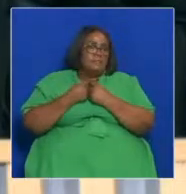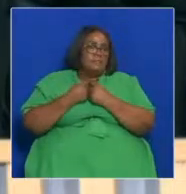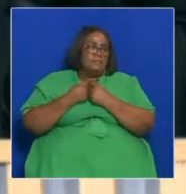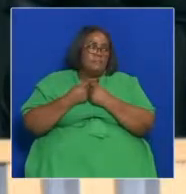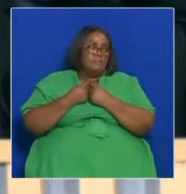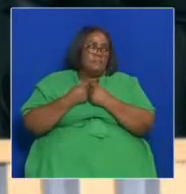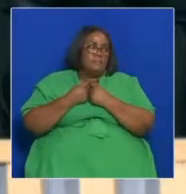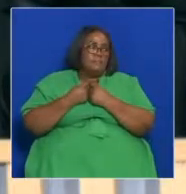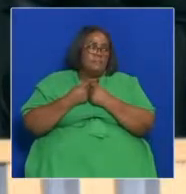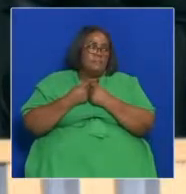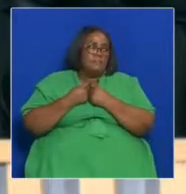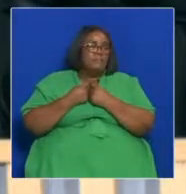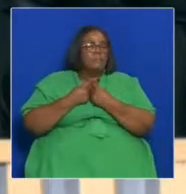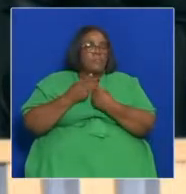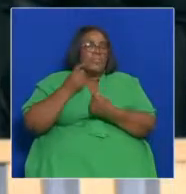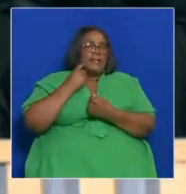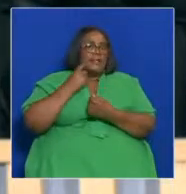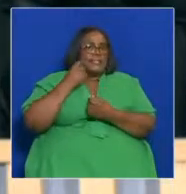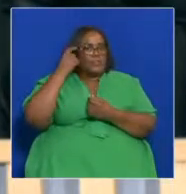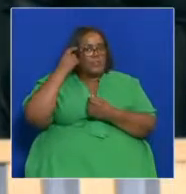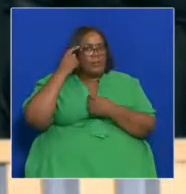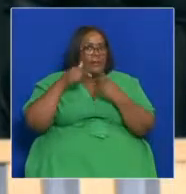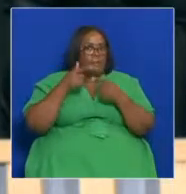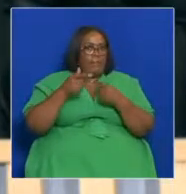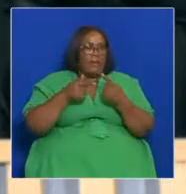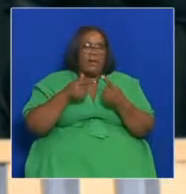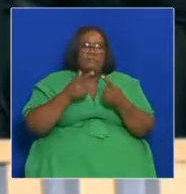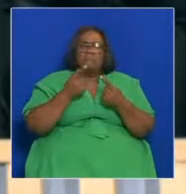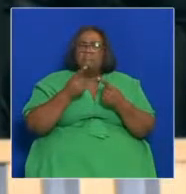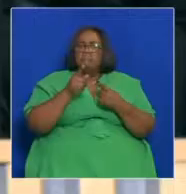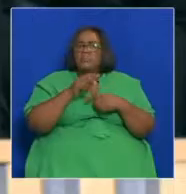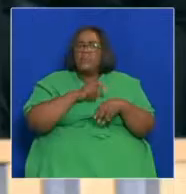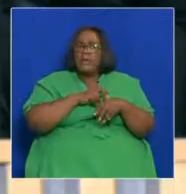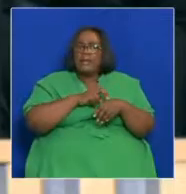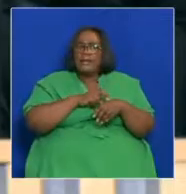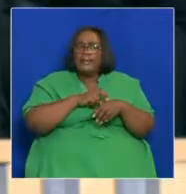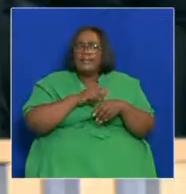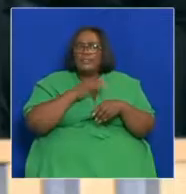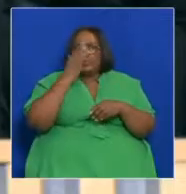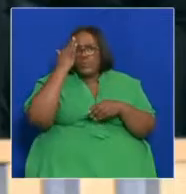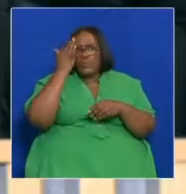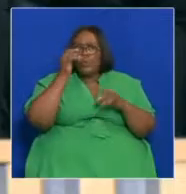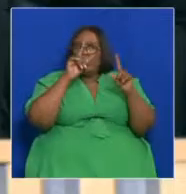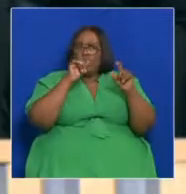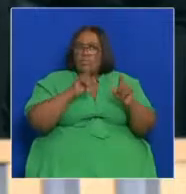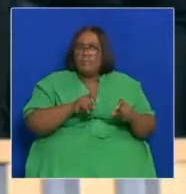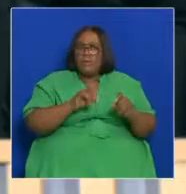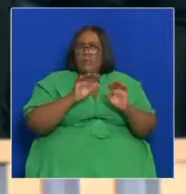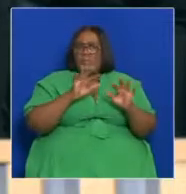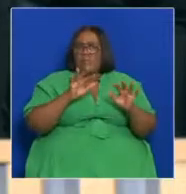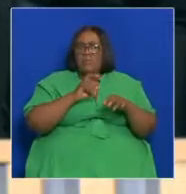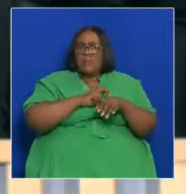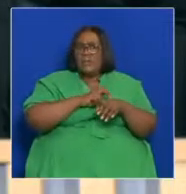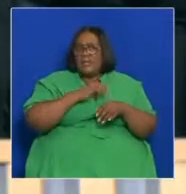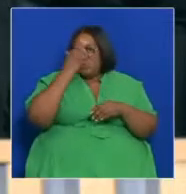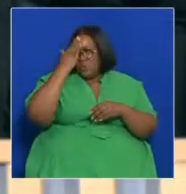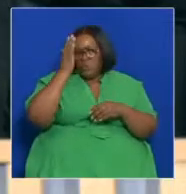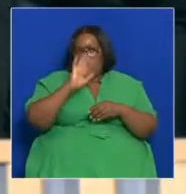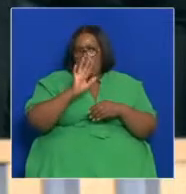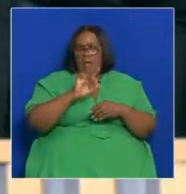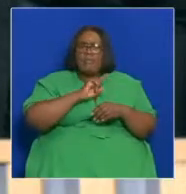it's easy to think about a need-to-know principle, that, well, people don't need to know, and that's how you manage information.